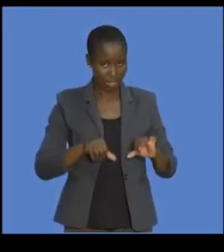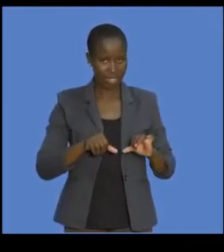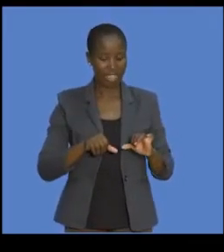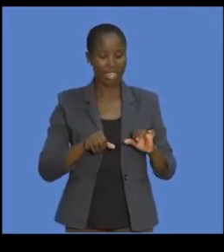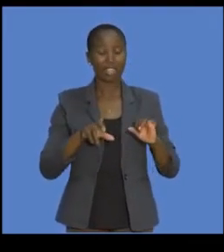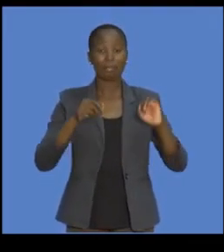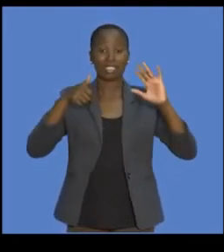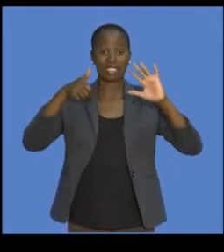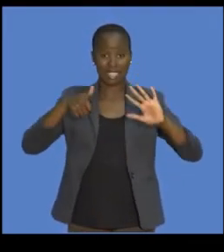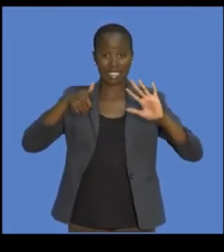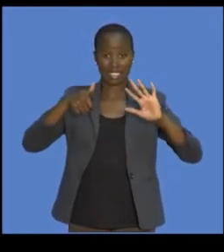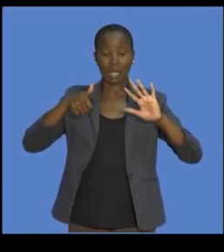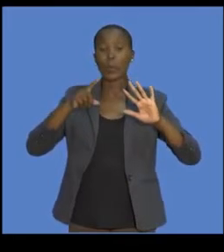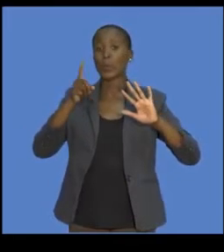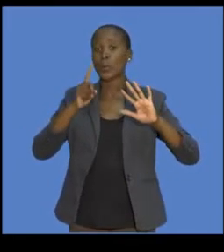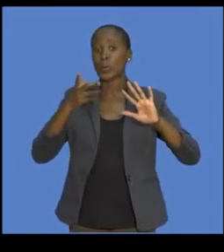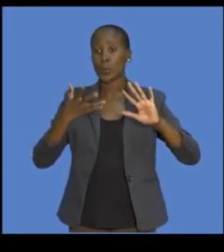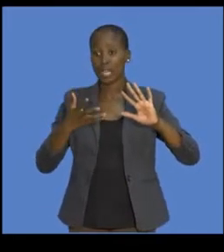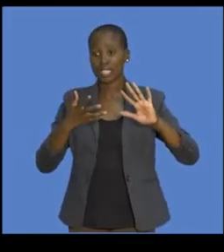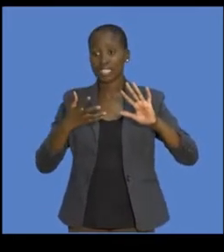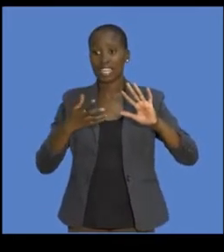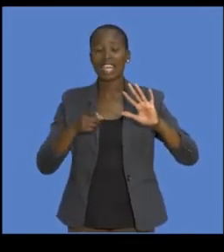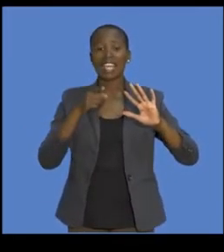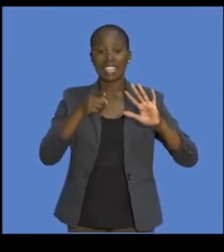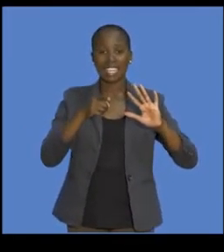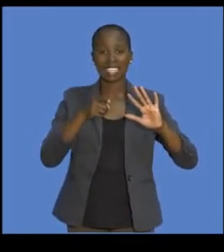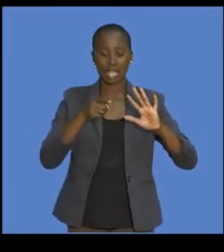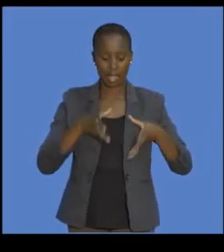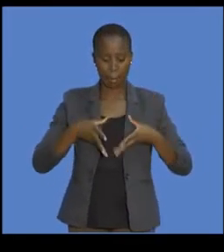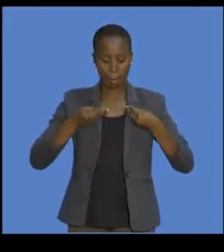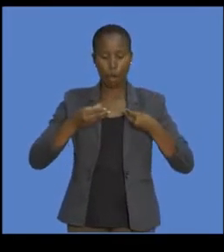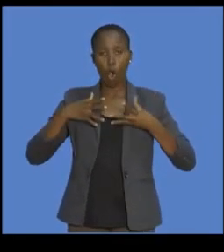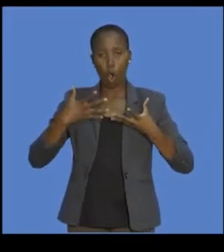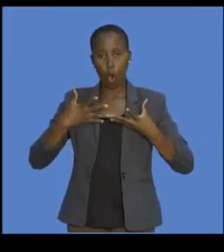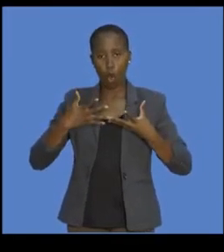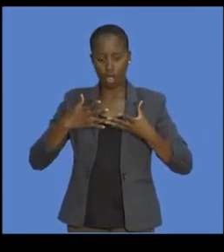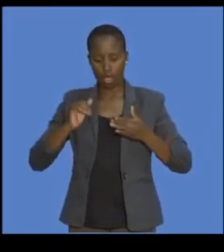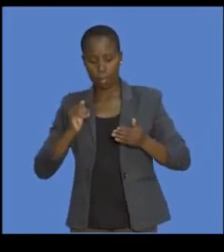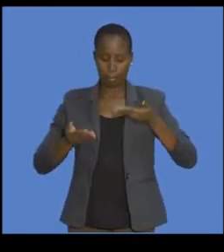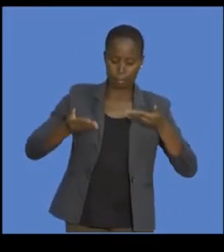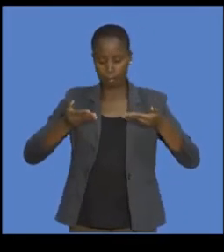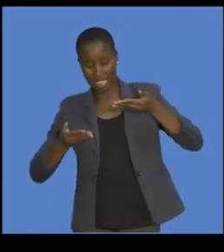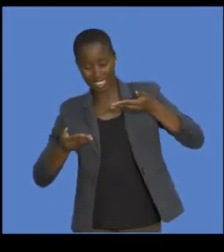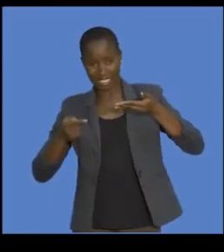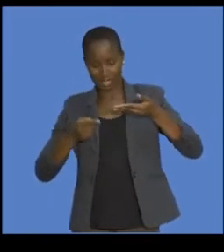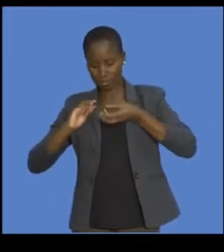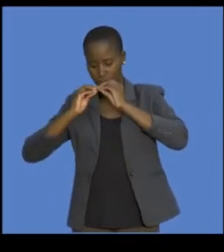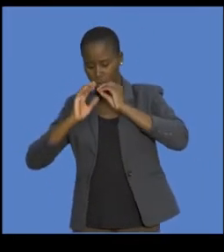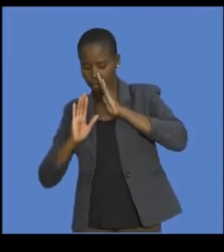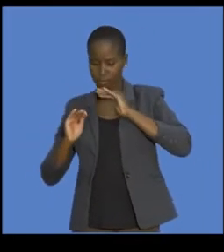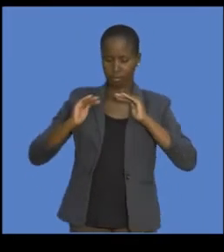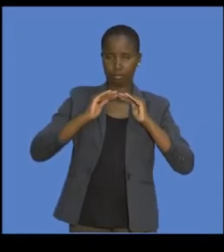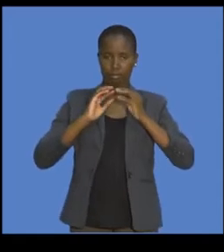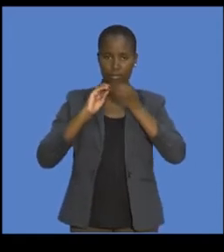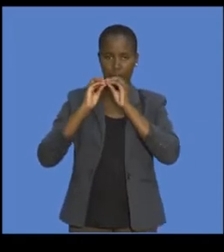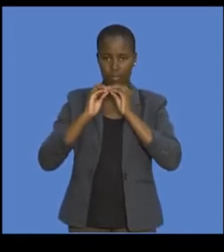step 6 is it opposes or reverses the imbalance. The last step would be the balance is